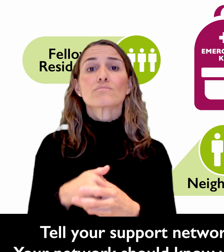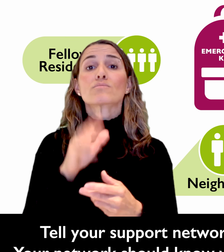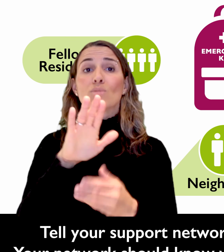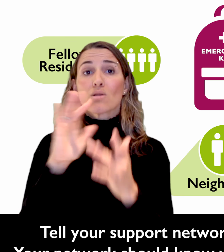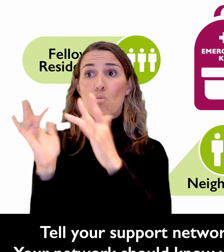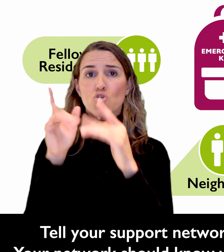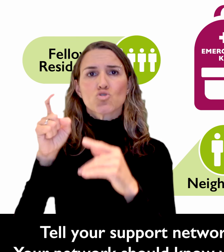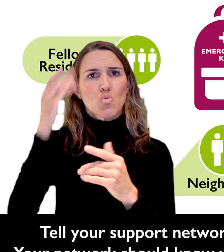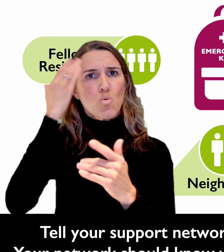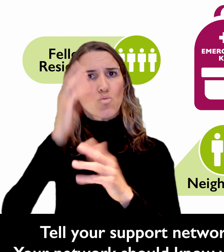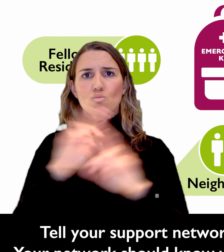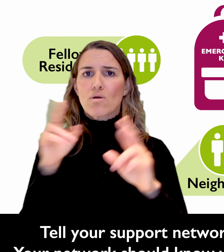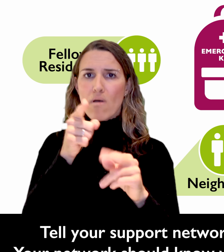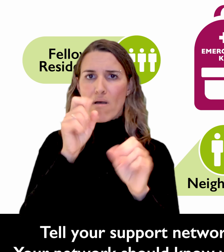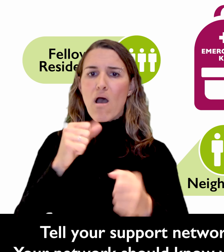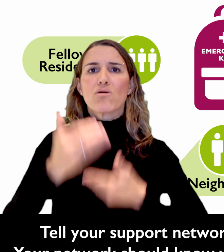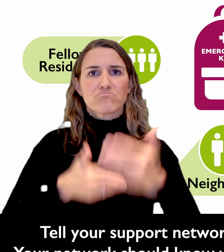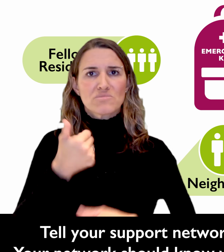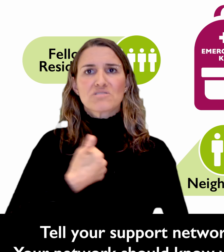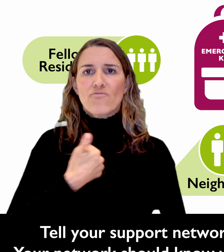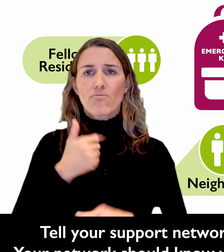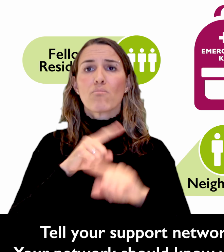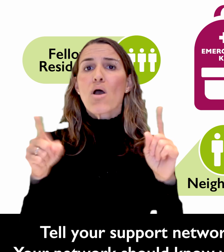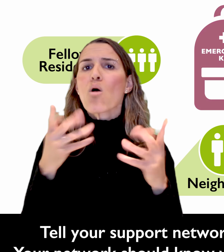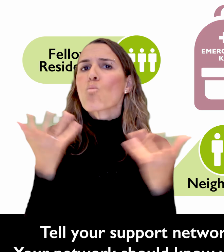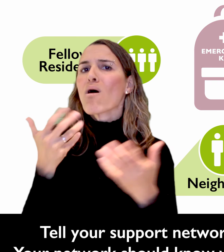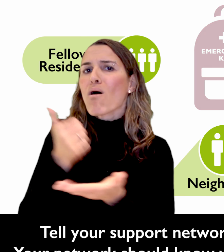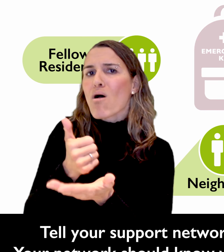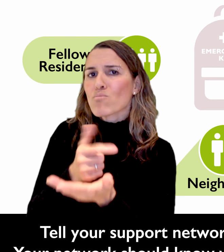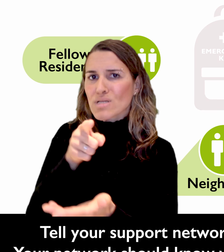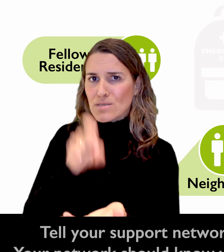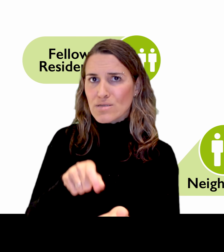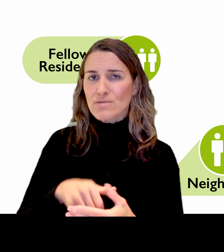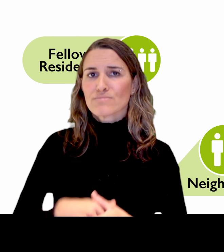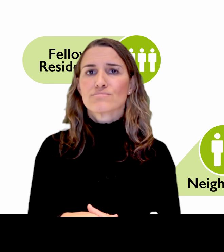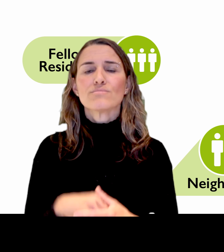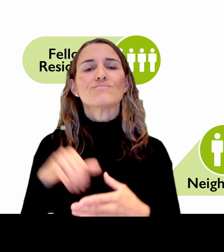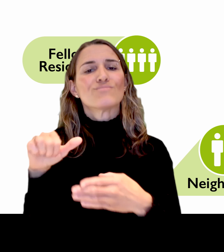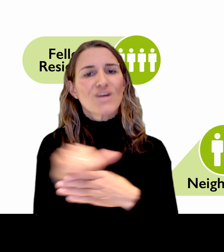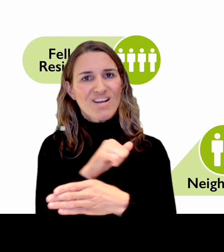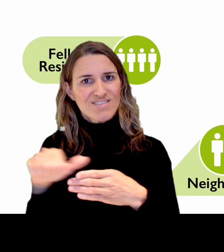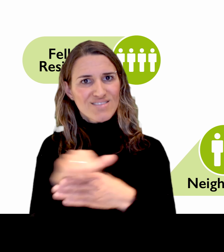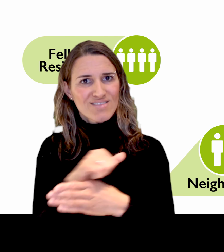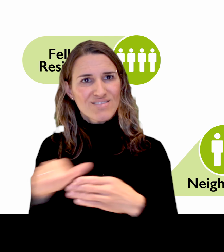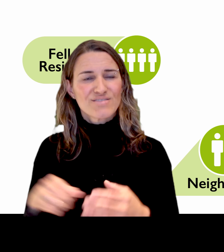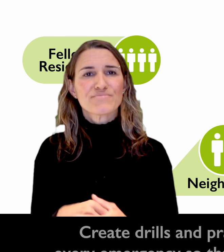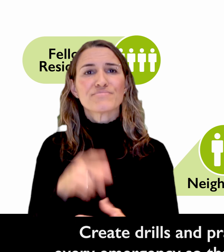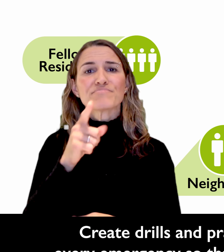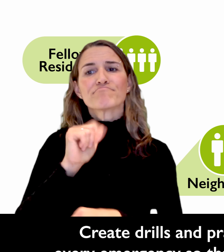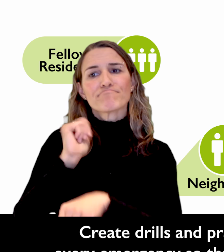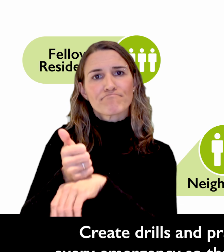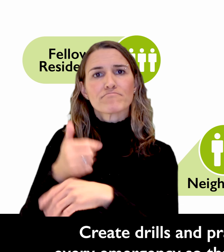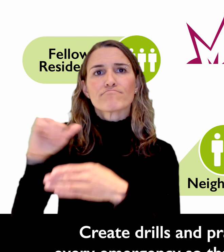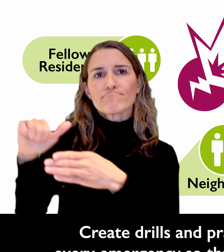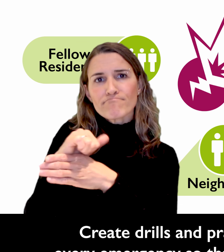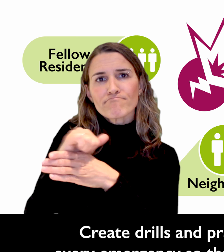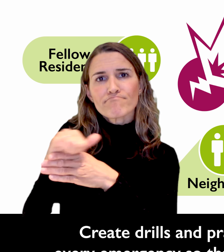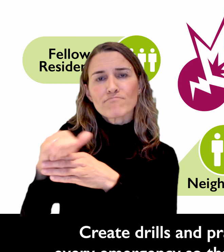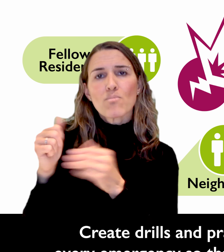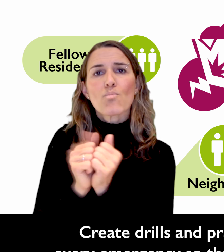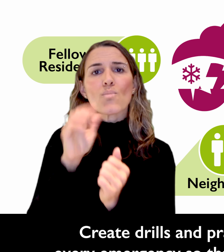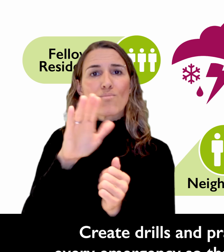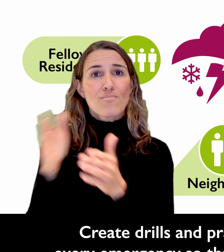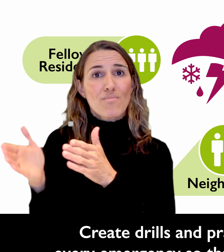or your health history, cards like your medical insurance card, or the names of any devices you need, including their style and